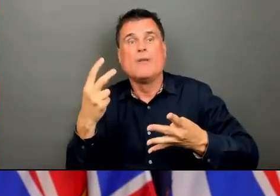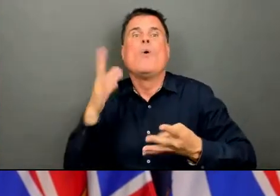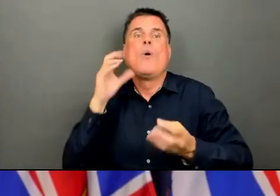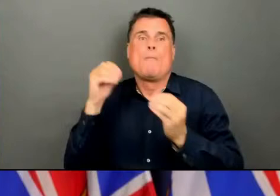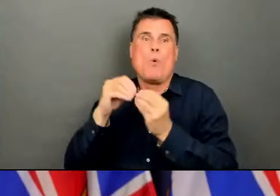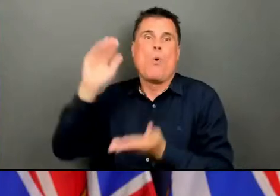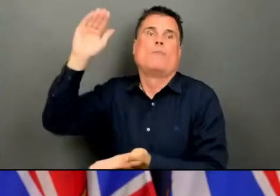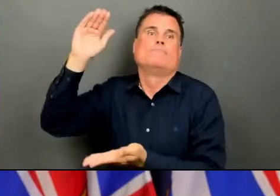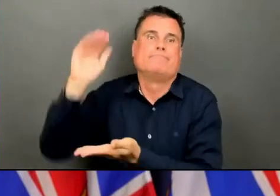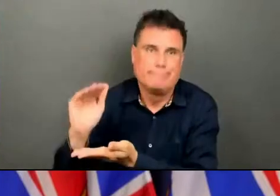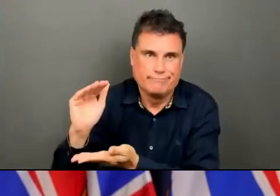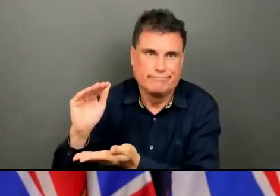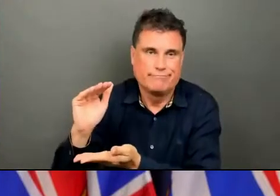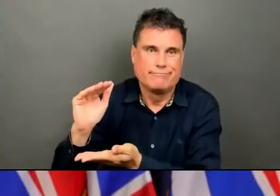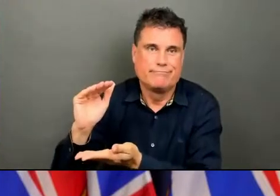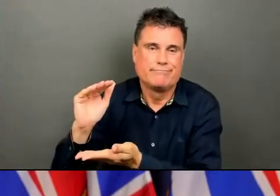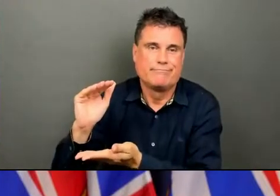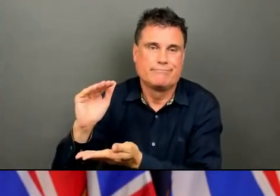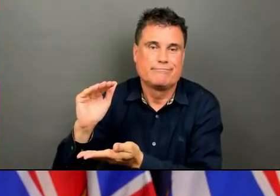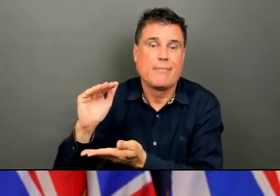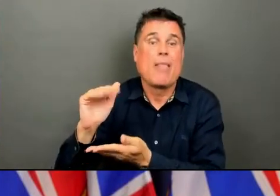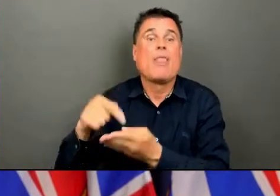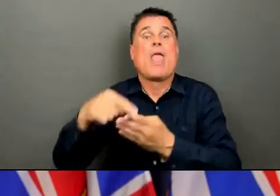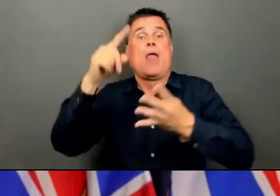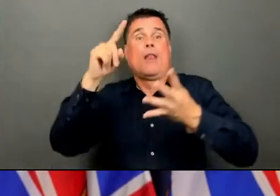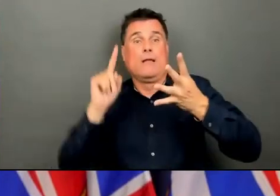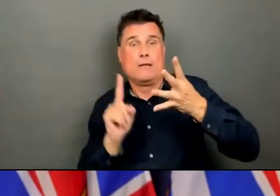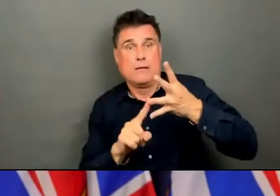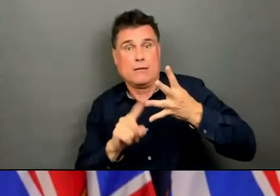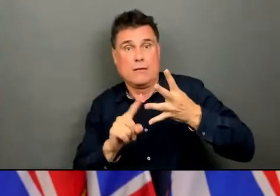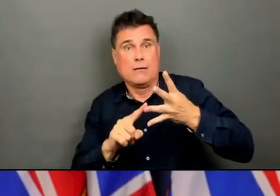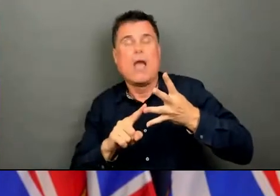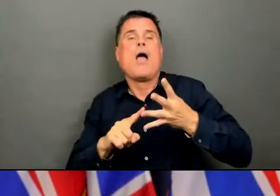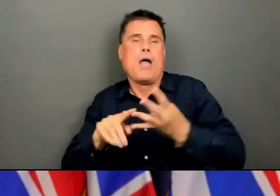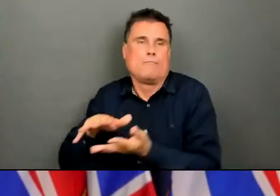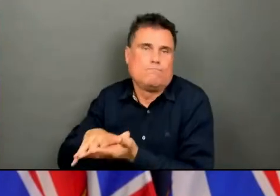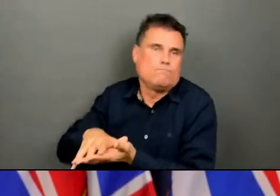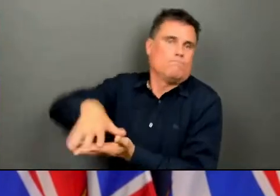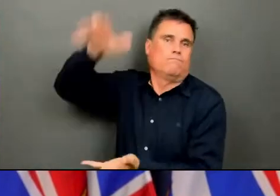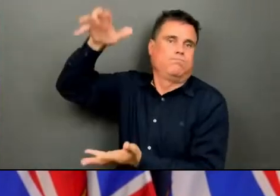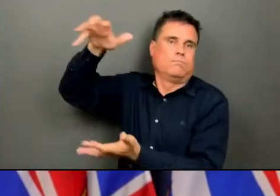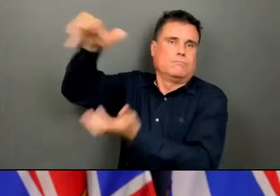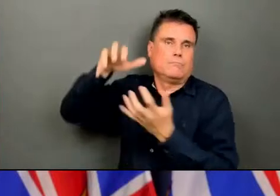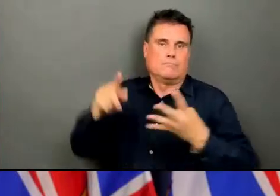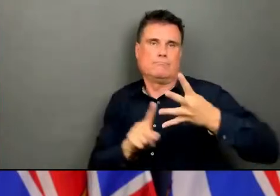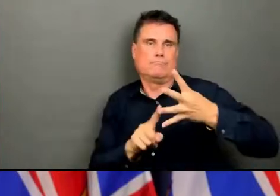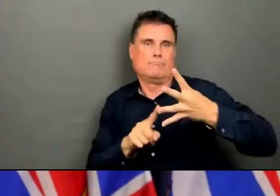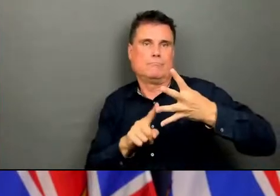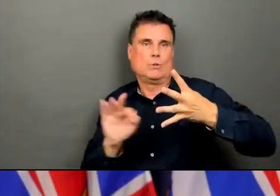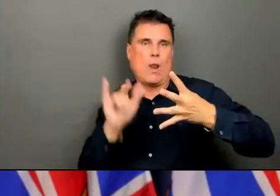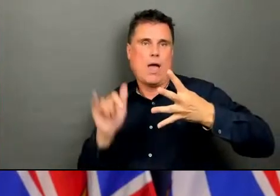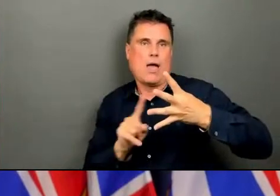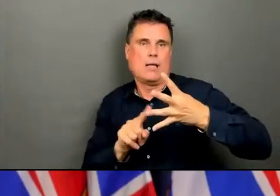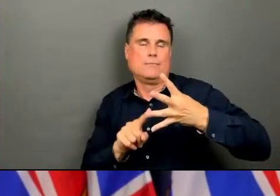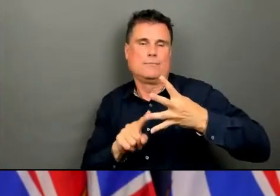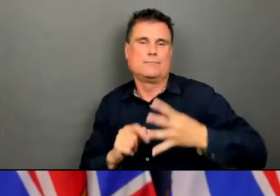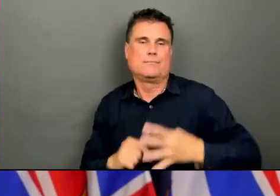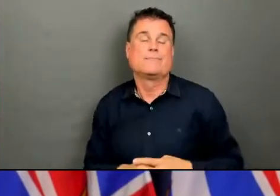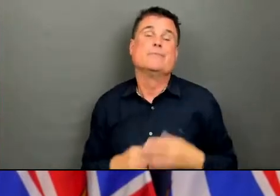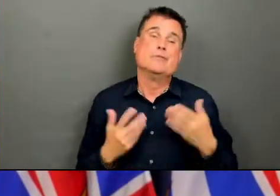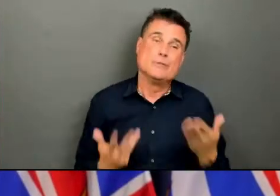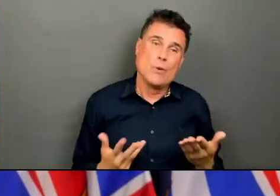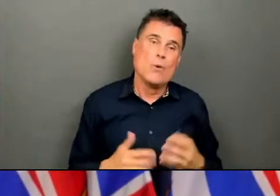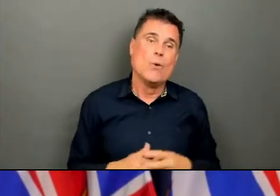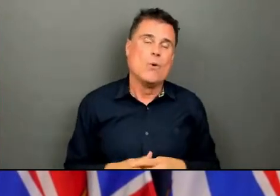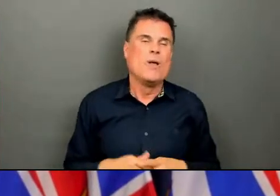and then by the end of July, we'll make up those numbers. So this has some effect on what we're trying to do, but if you look at it